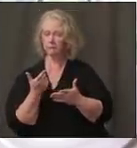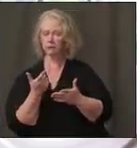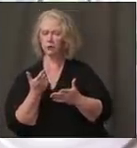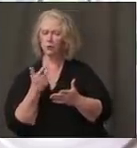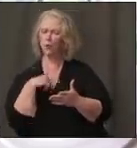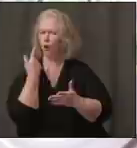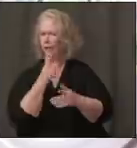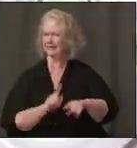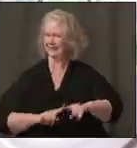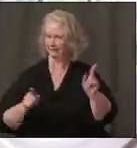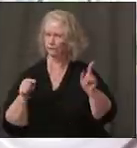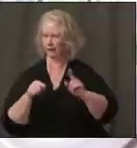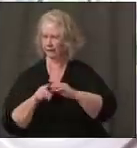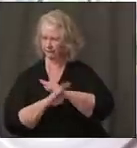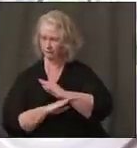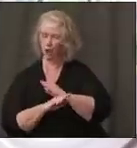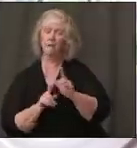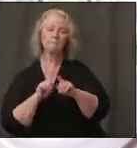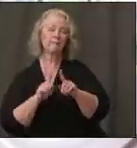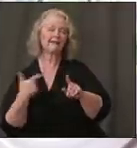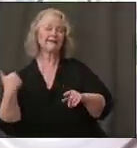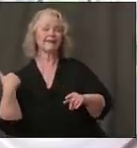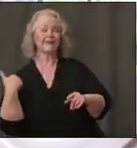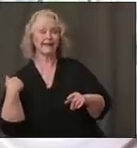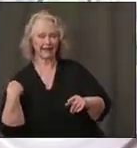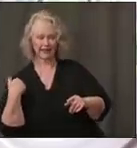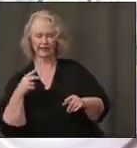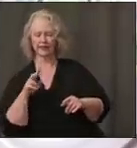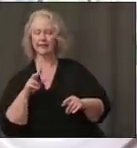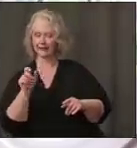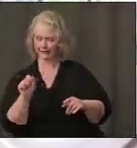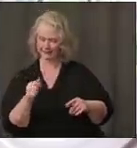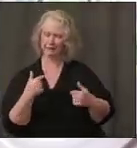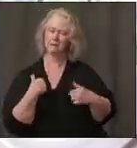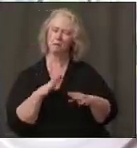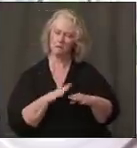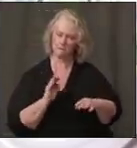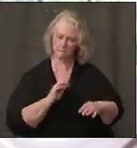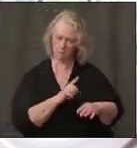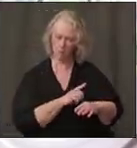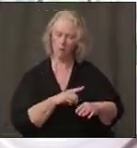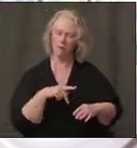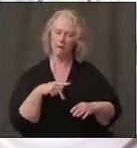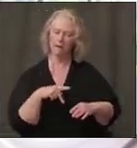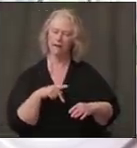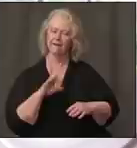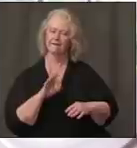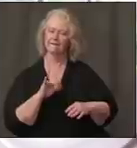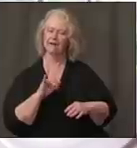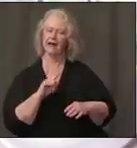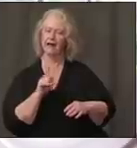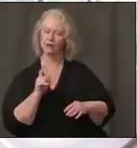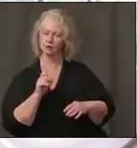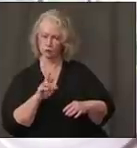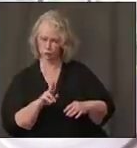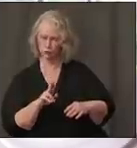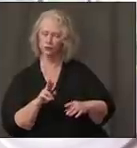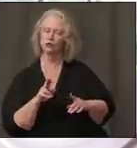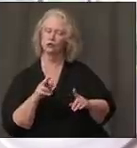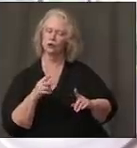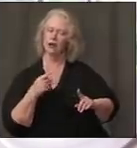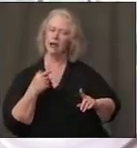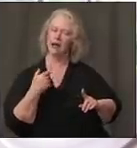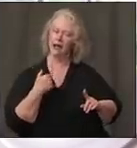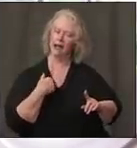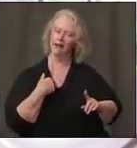to look different. With respect to the vaccine, and I am on the board of Pfizer, which has a big facility in Groton, which is contributing to this effort, but I'm not speaking